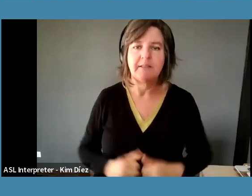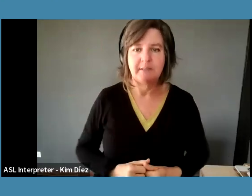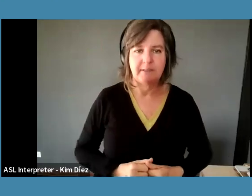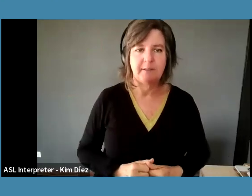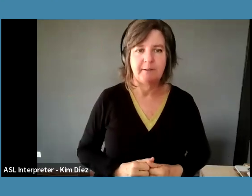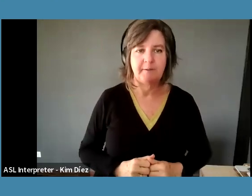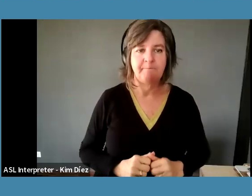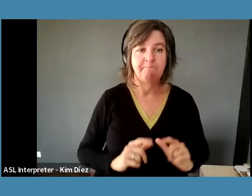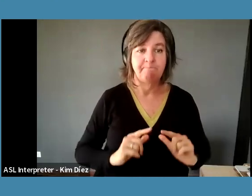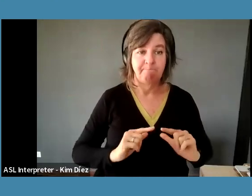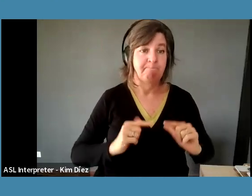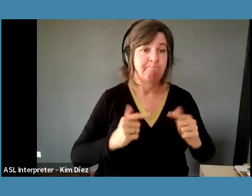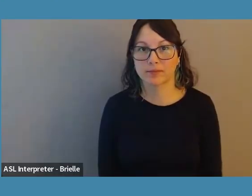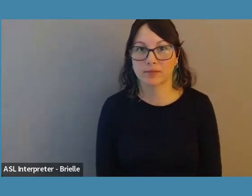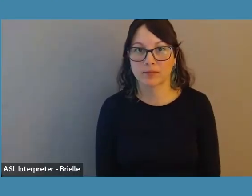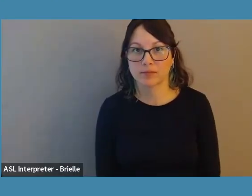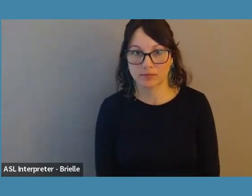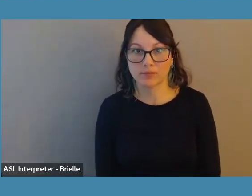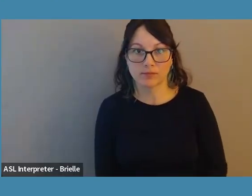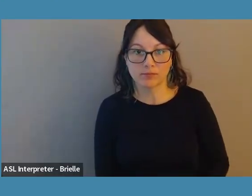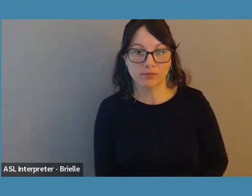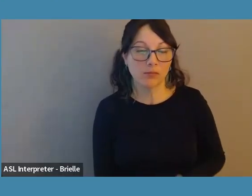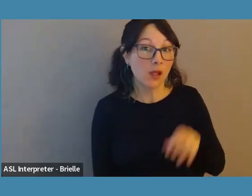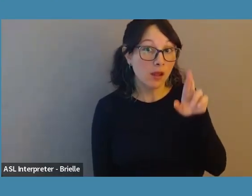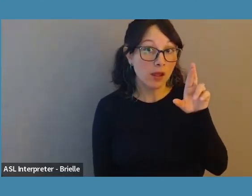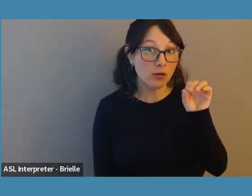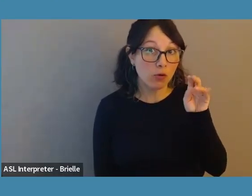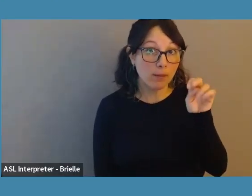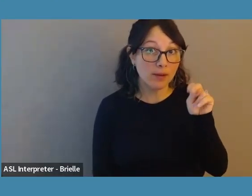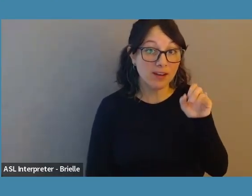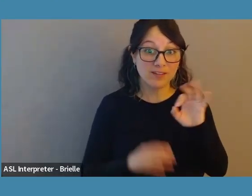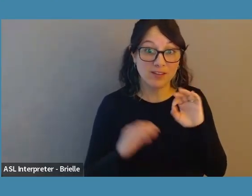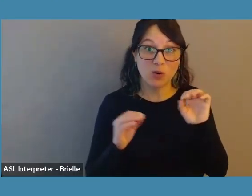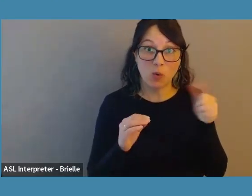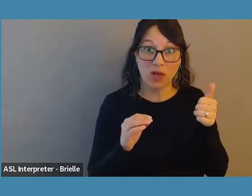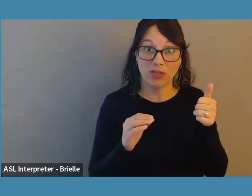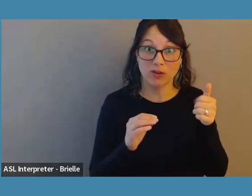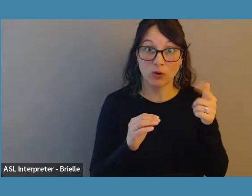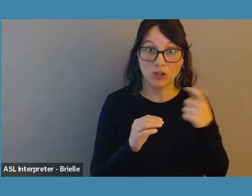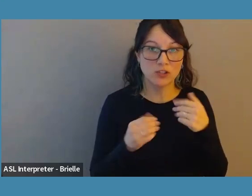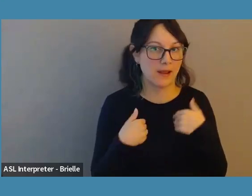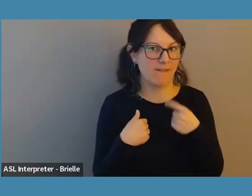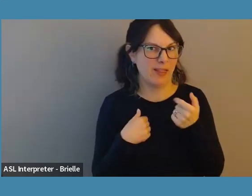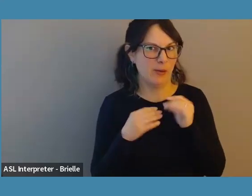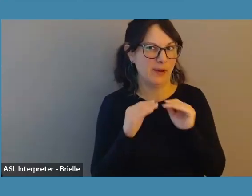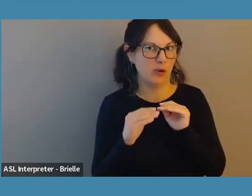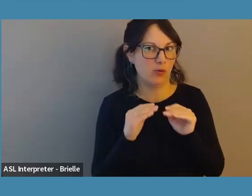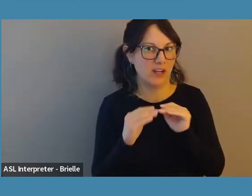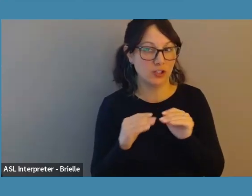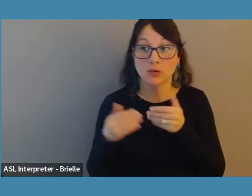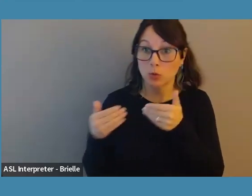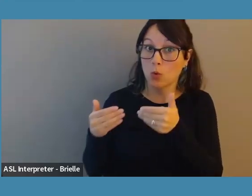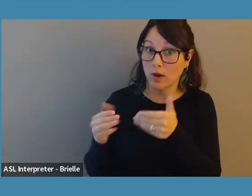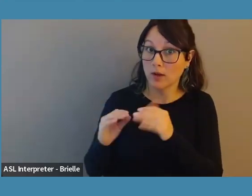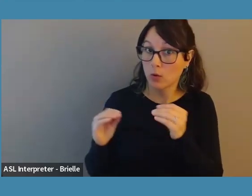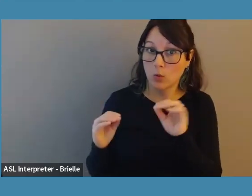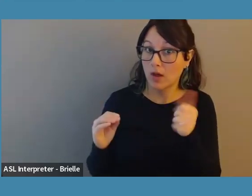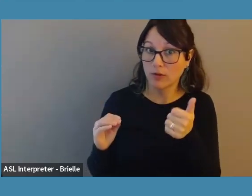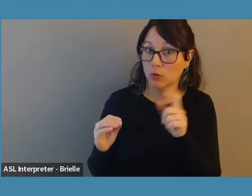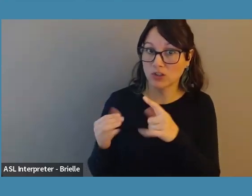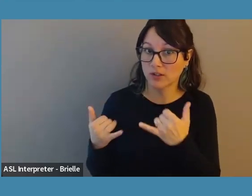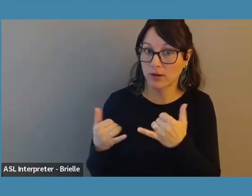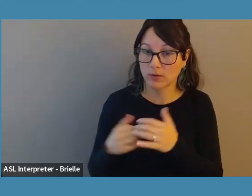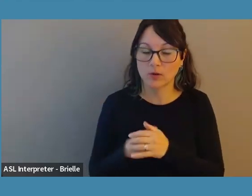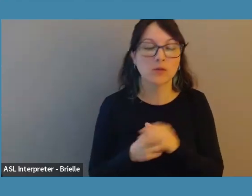All right, very good. And Robin, if there's no more questions, I have a tiny correction. Go ahead. There are no more questions right